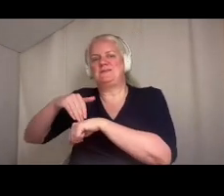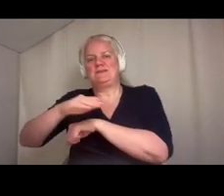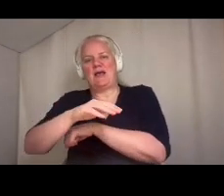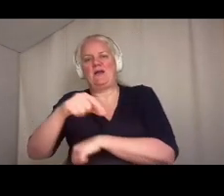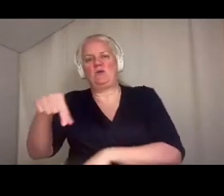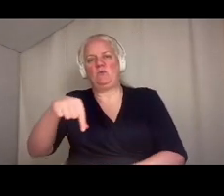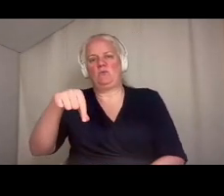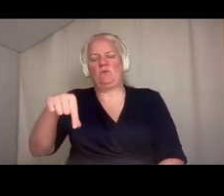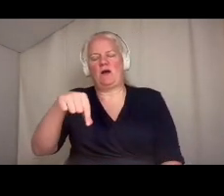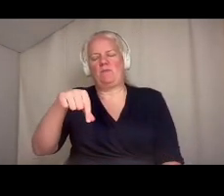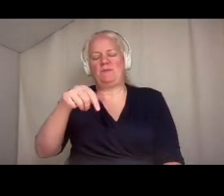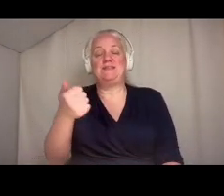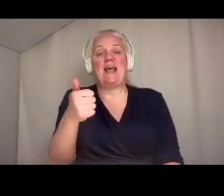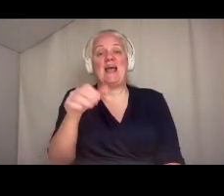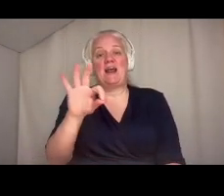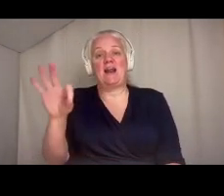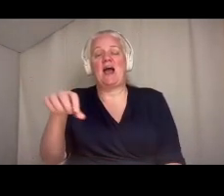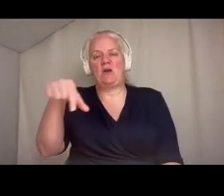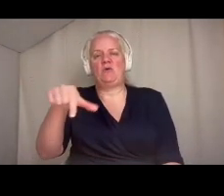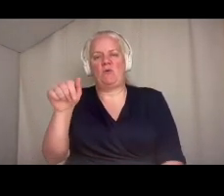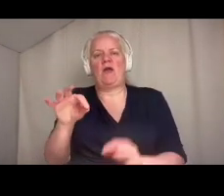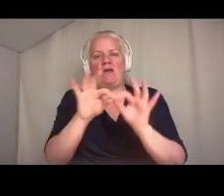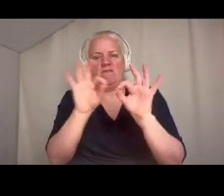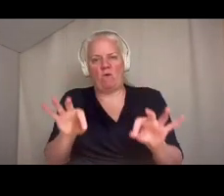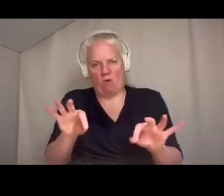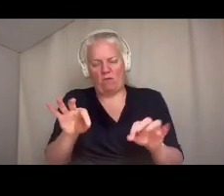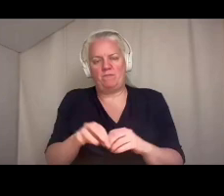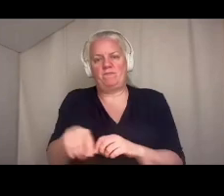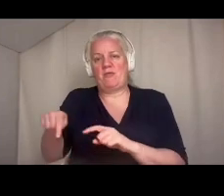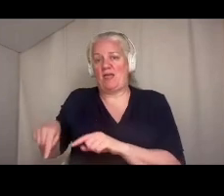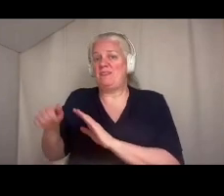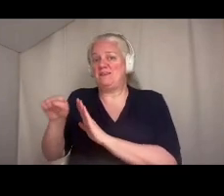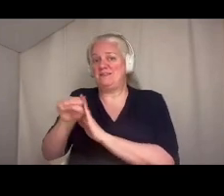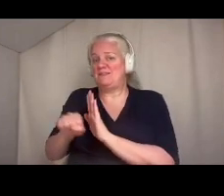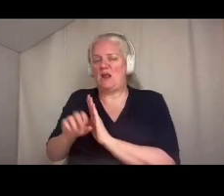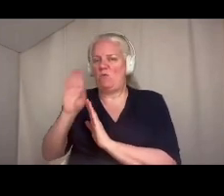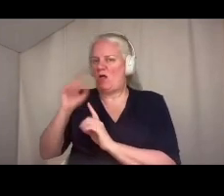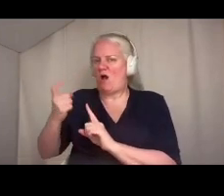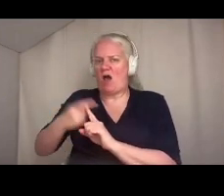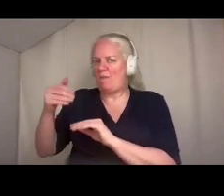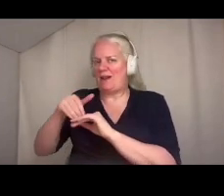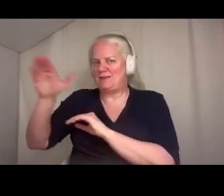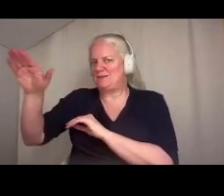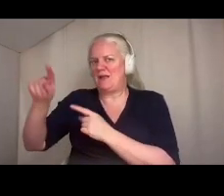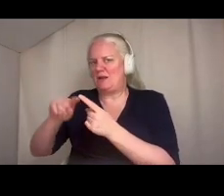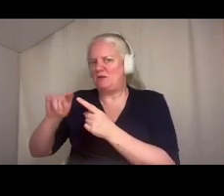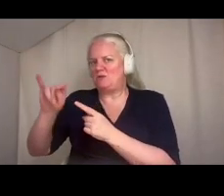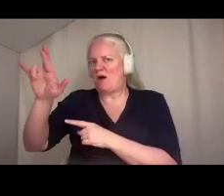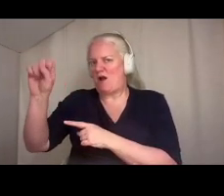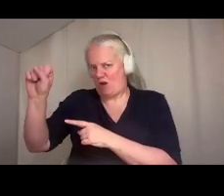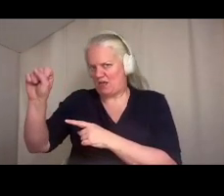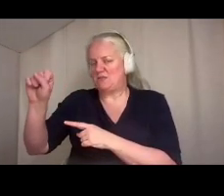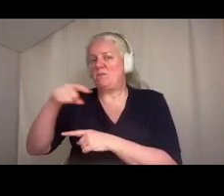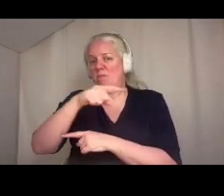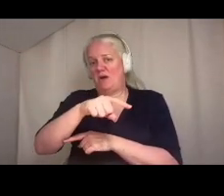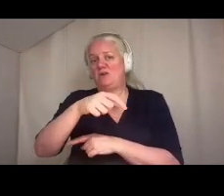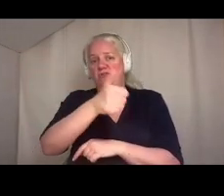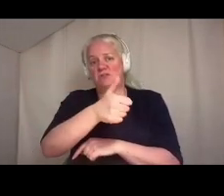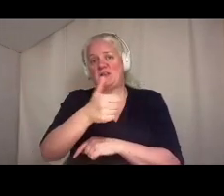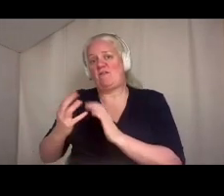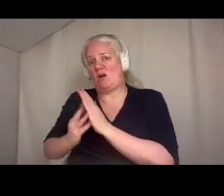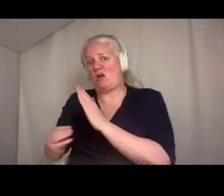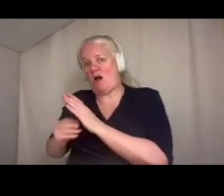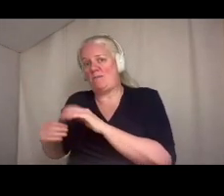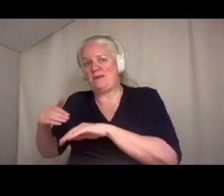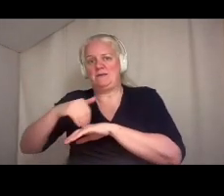form. And again, that form is submitted by the ABLE plan, but you should have a copy and keep that for your